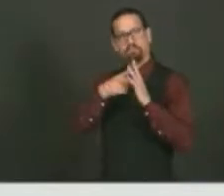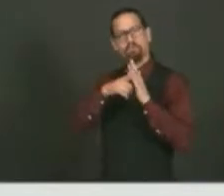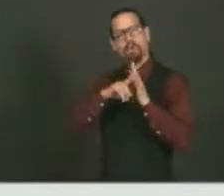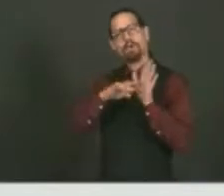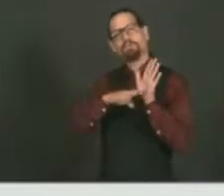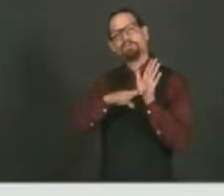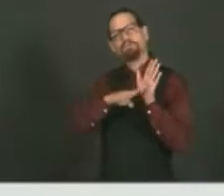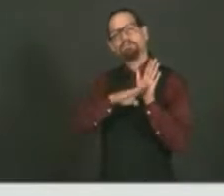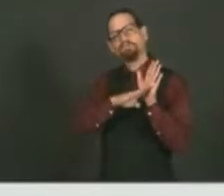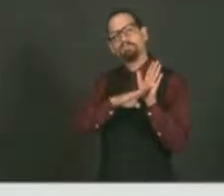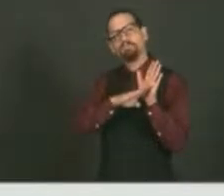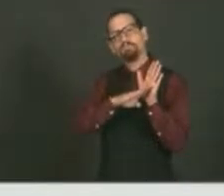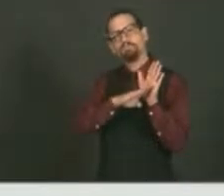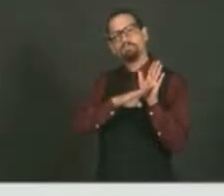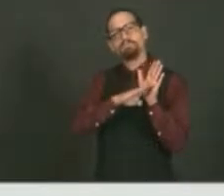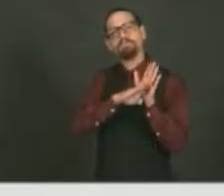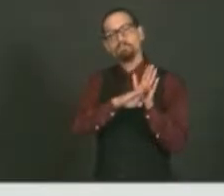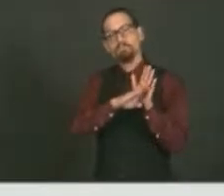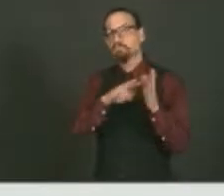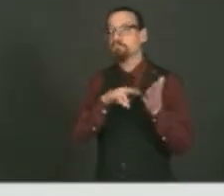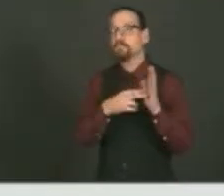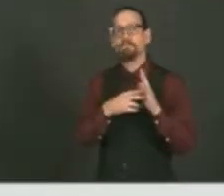very badly quickly.